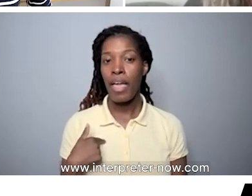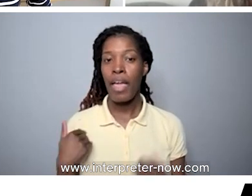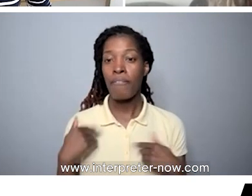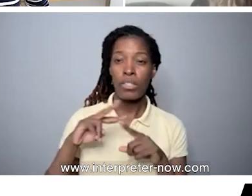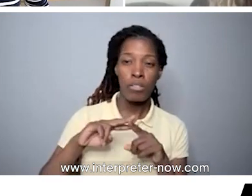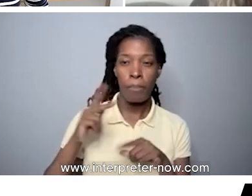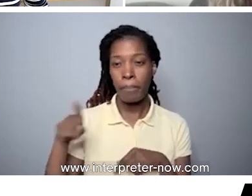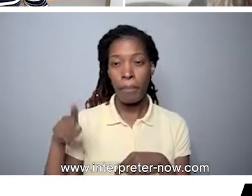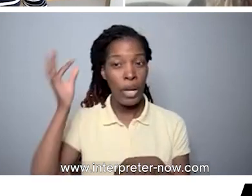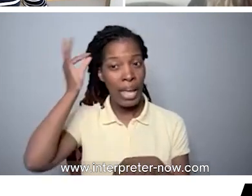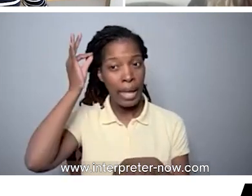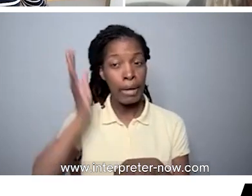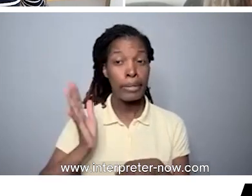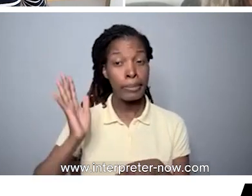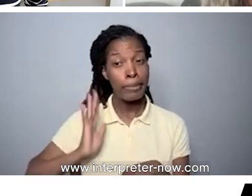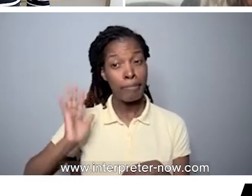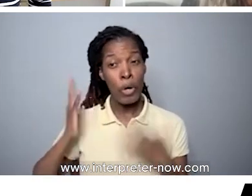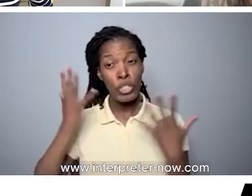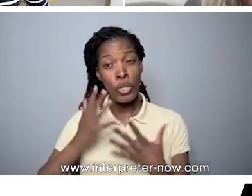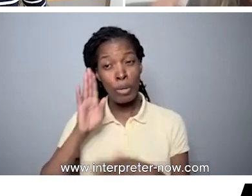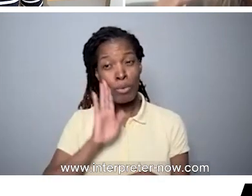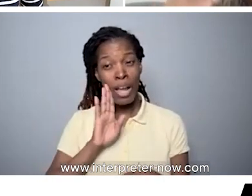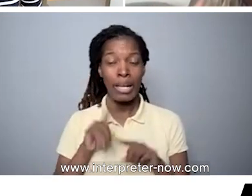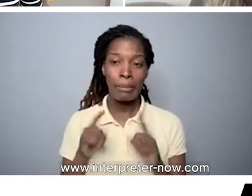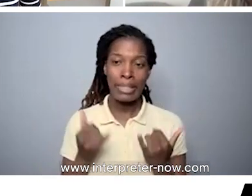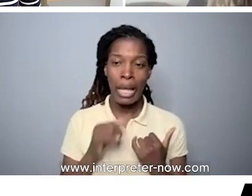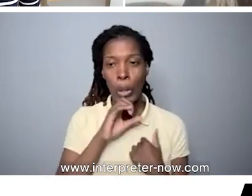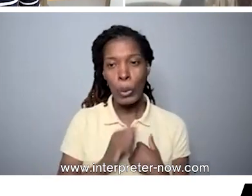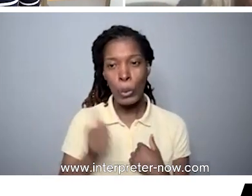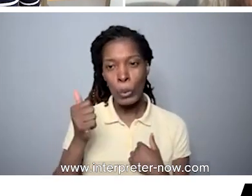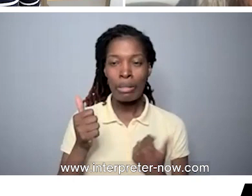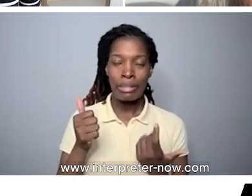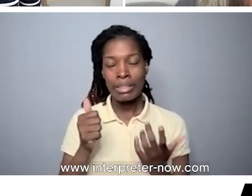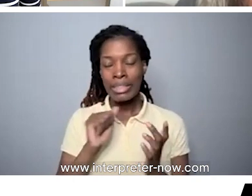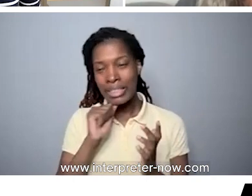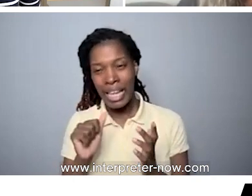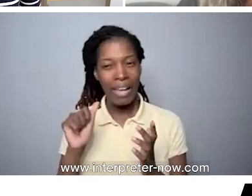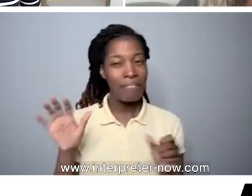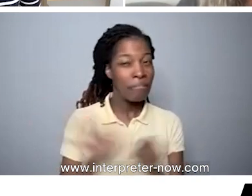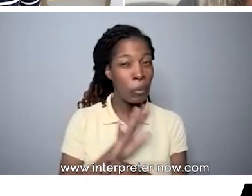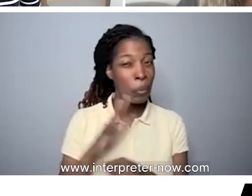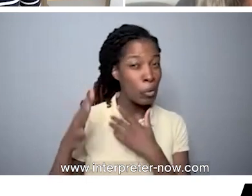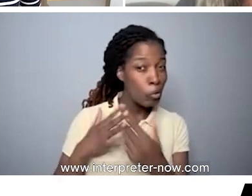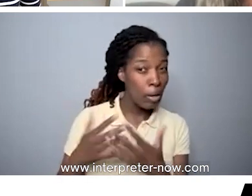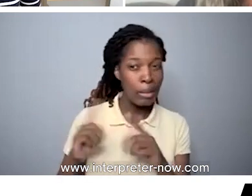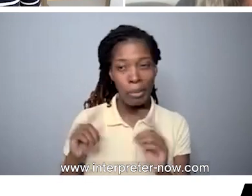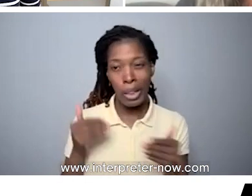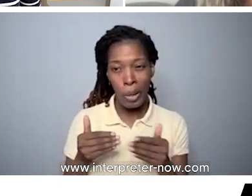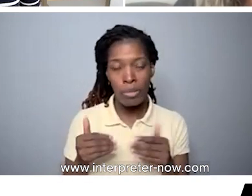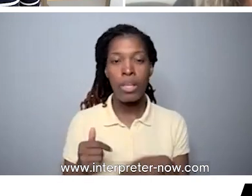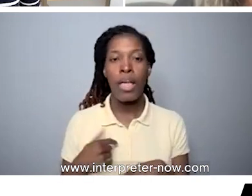It used to be dark brown. Now it's not quite gray, silver. I have tortoiseshell glasses,